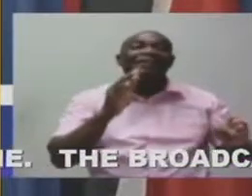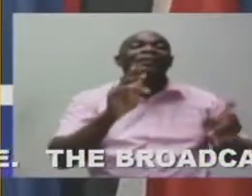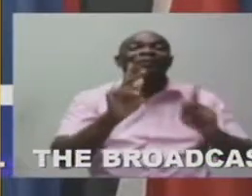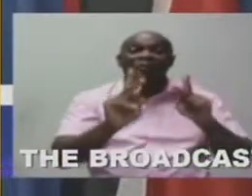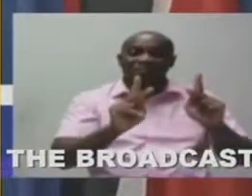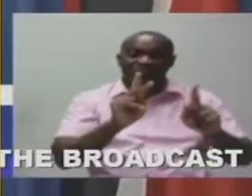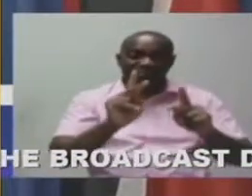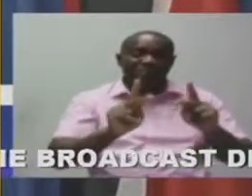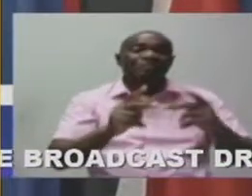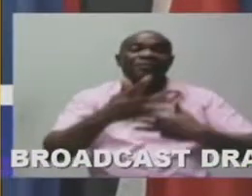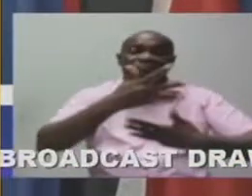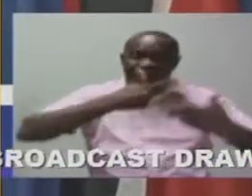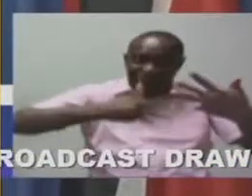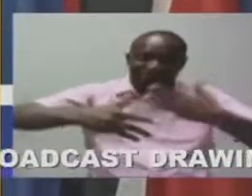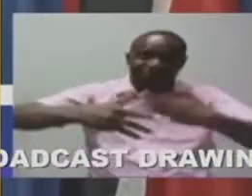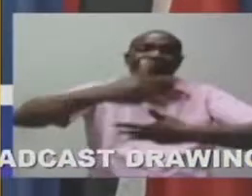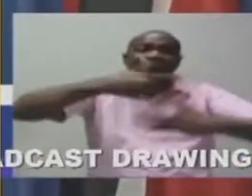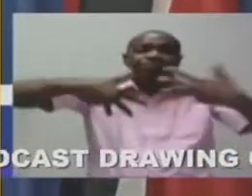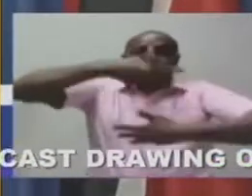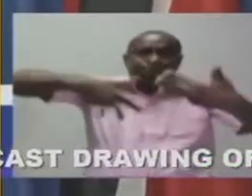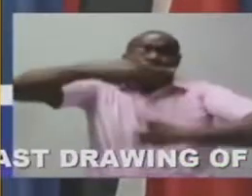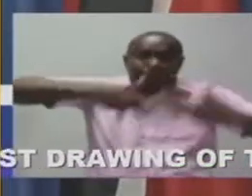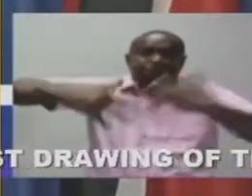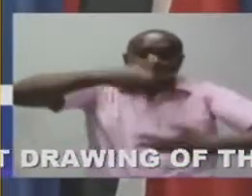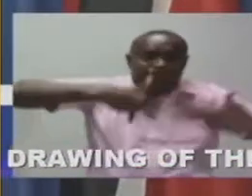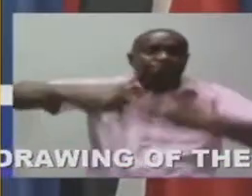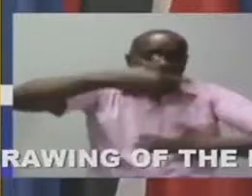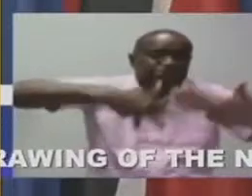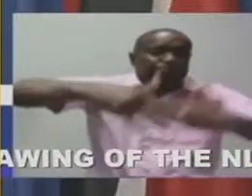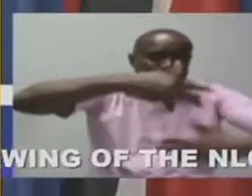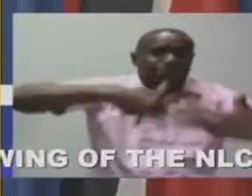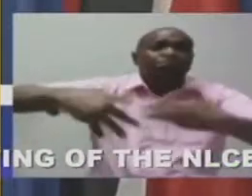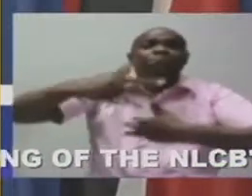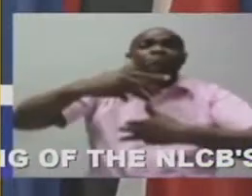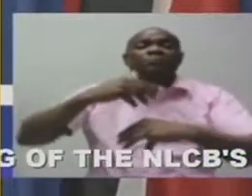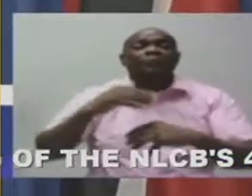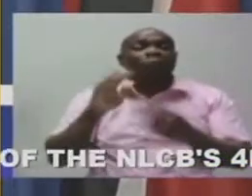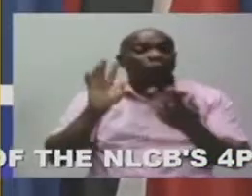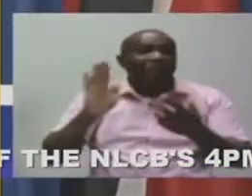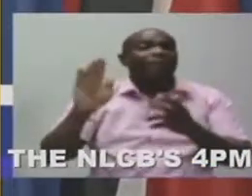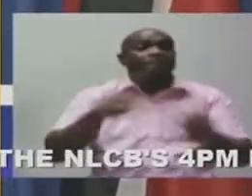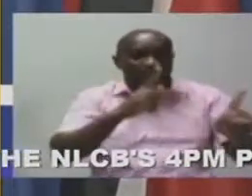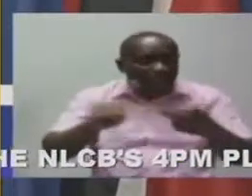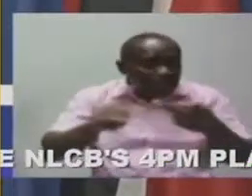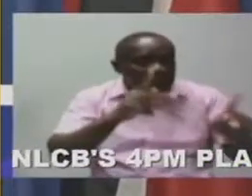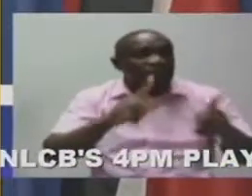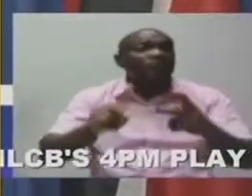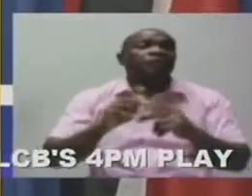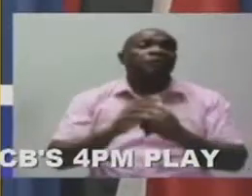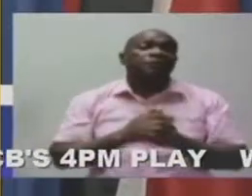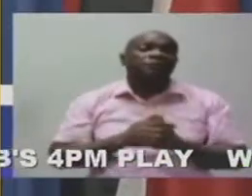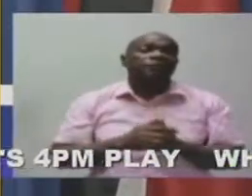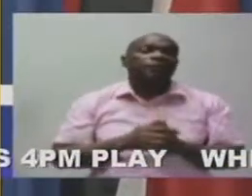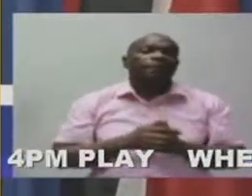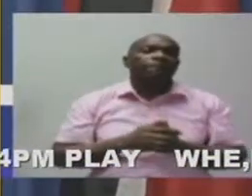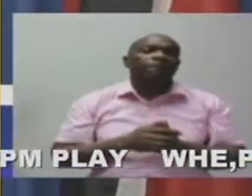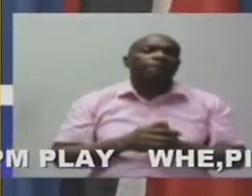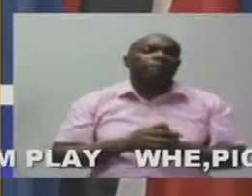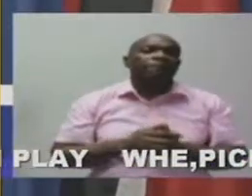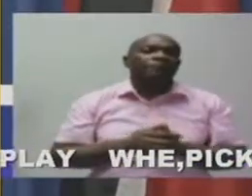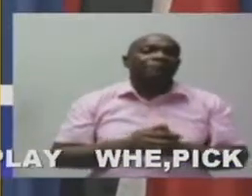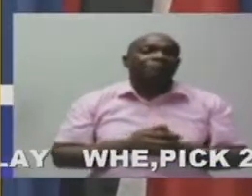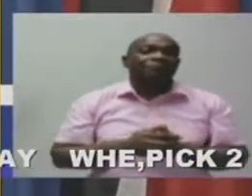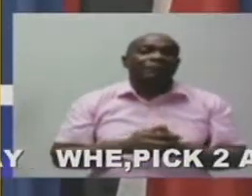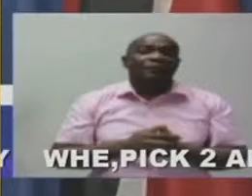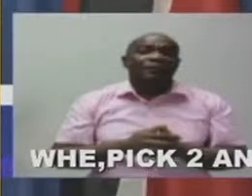afford. Because you know what's going to happen if we say beaches are open, especially with a population saying, allowing to go on the beach. What's